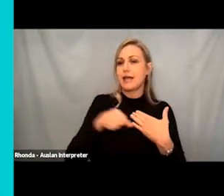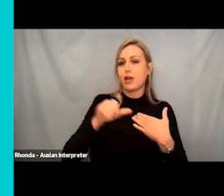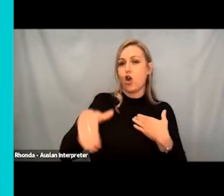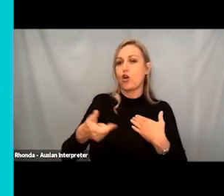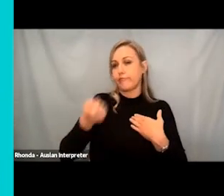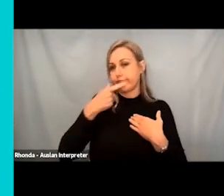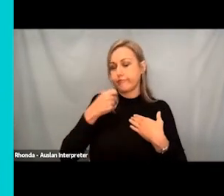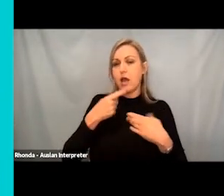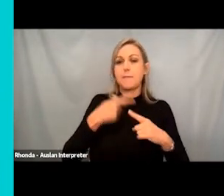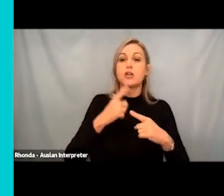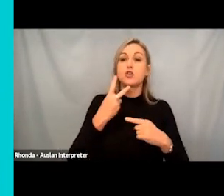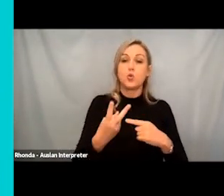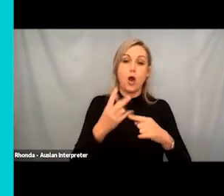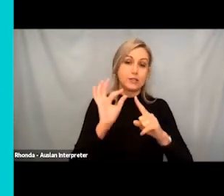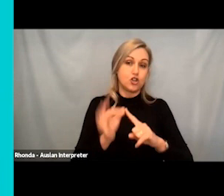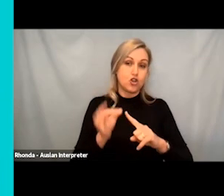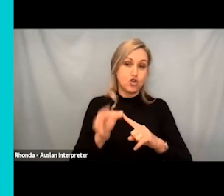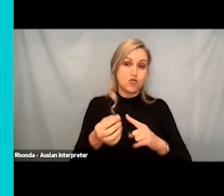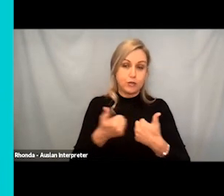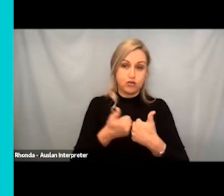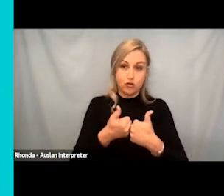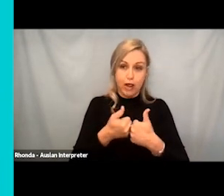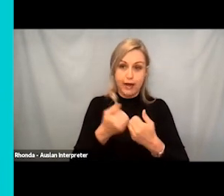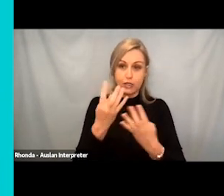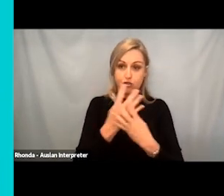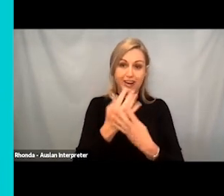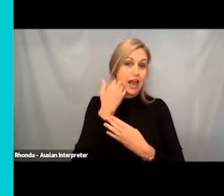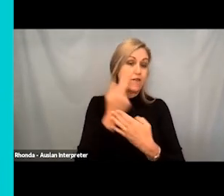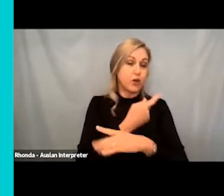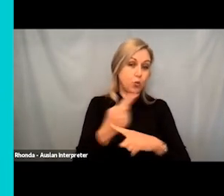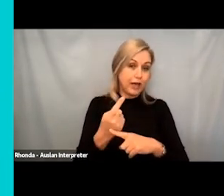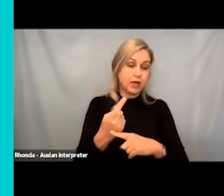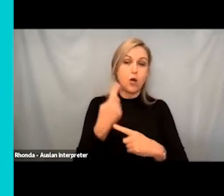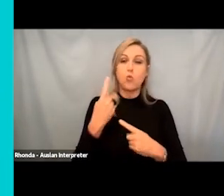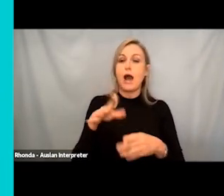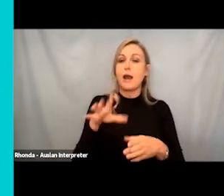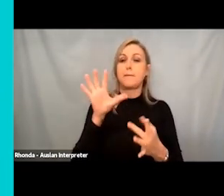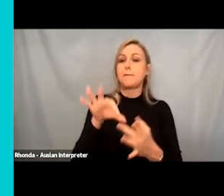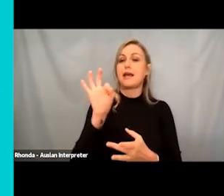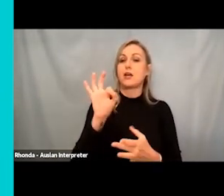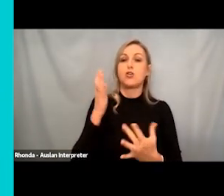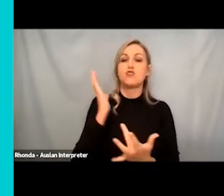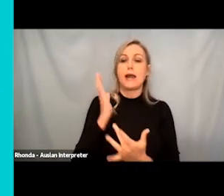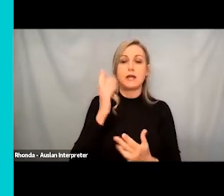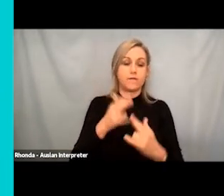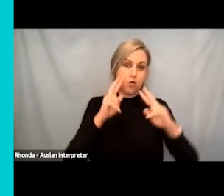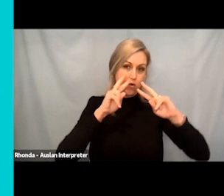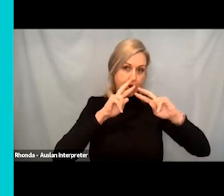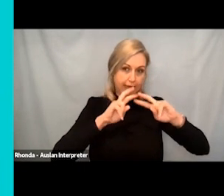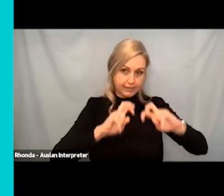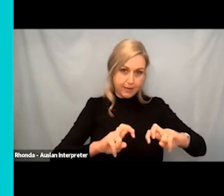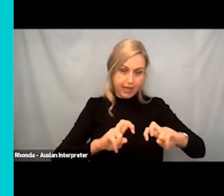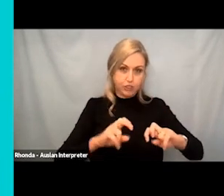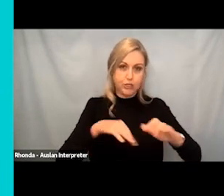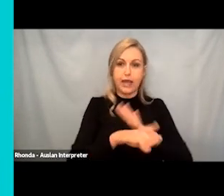and 2 urine drug screens taken per week, with 1 selected at random for examination in